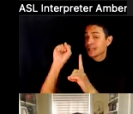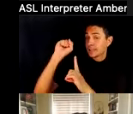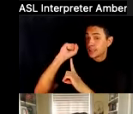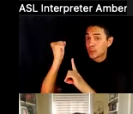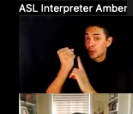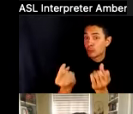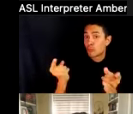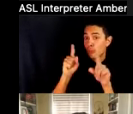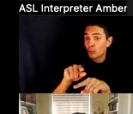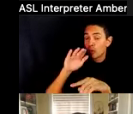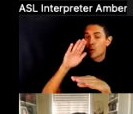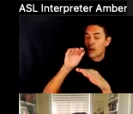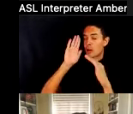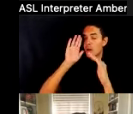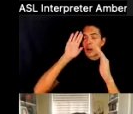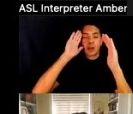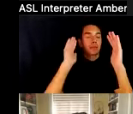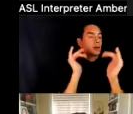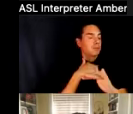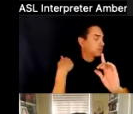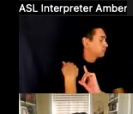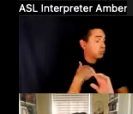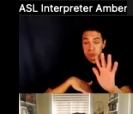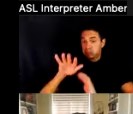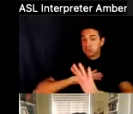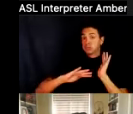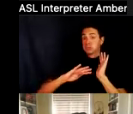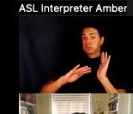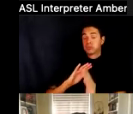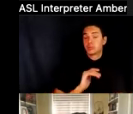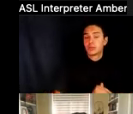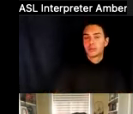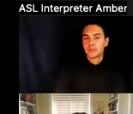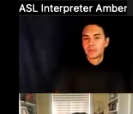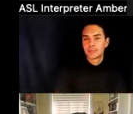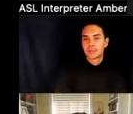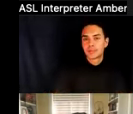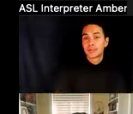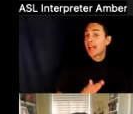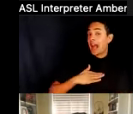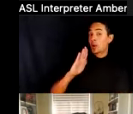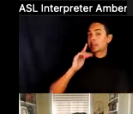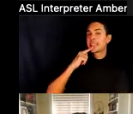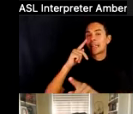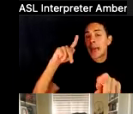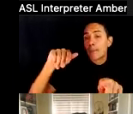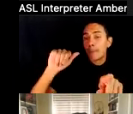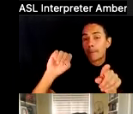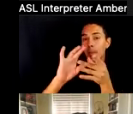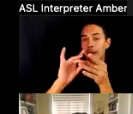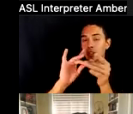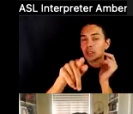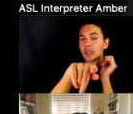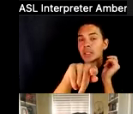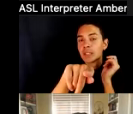occurred unexpected, so I don't know. I was gonna say exactly what Pam just said.